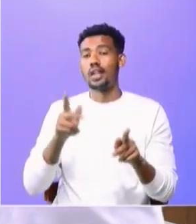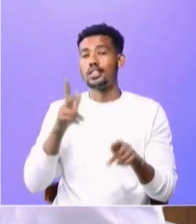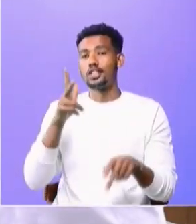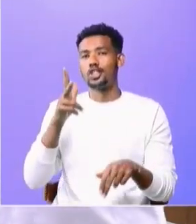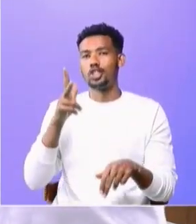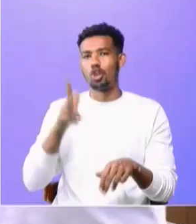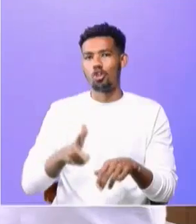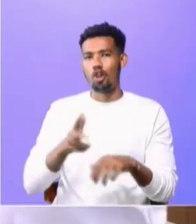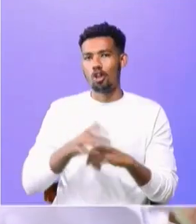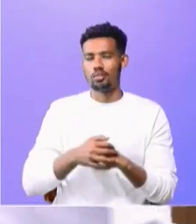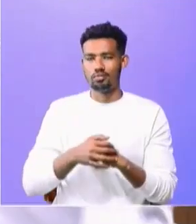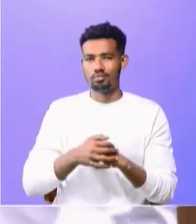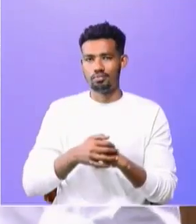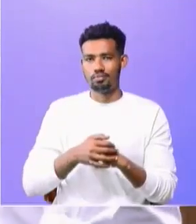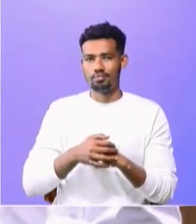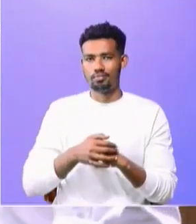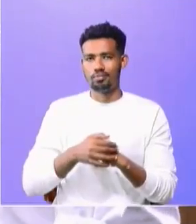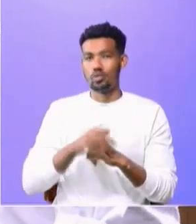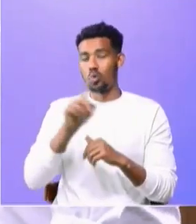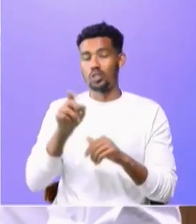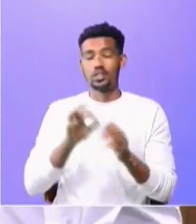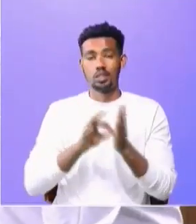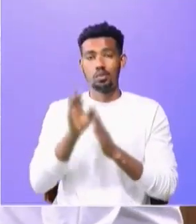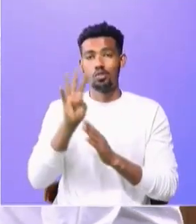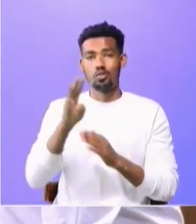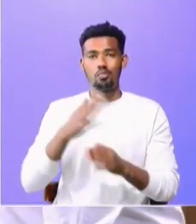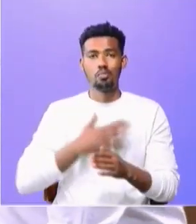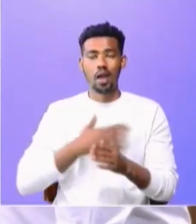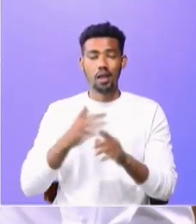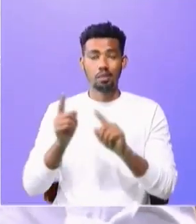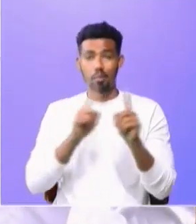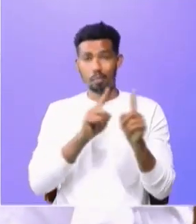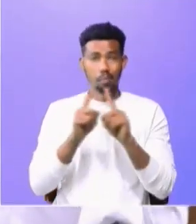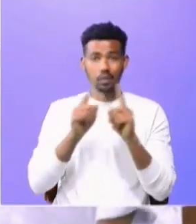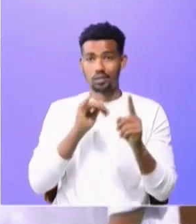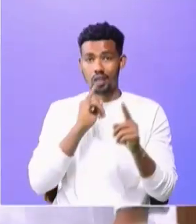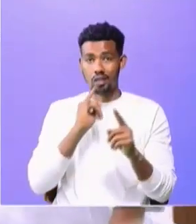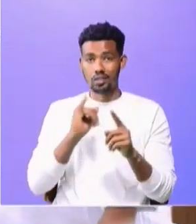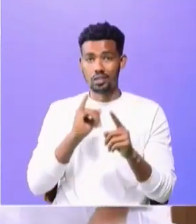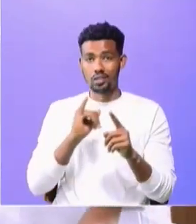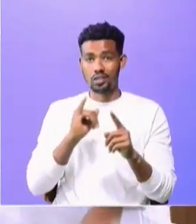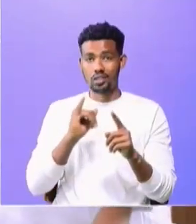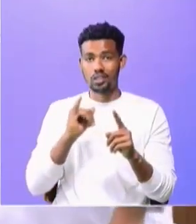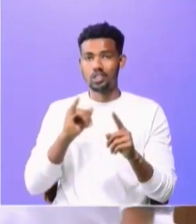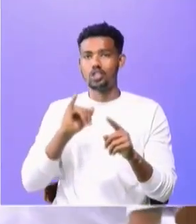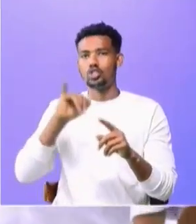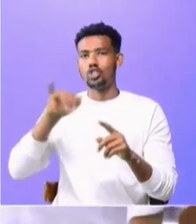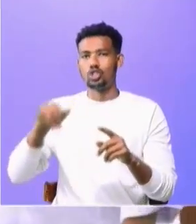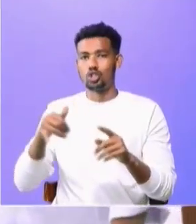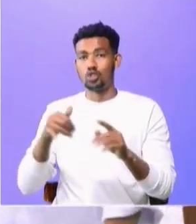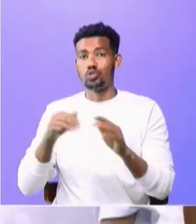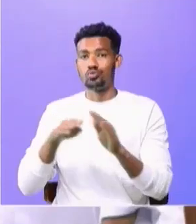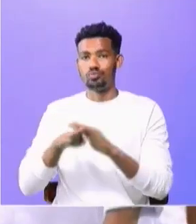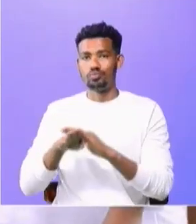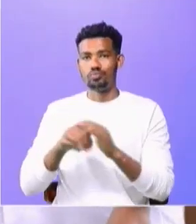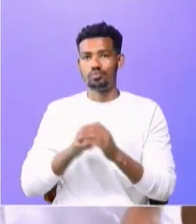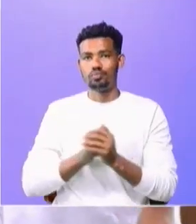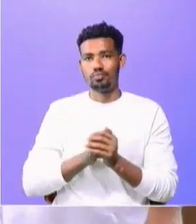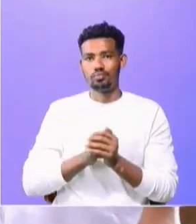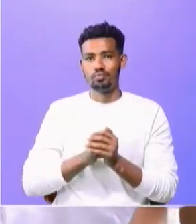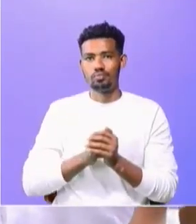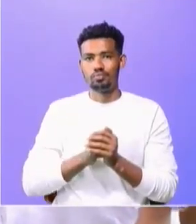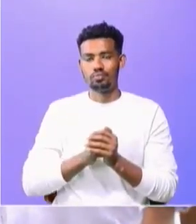at 3 o'clock. Question number 4. My birthday is in June. My birthday is